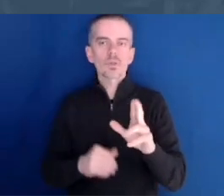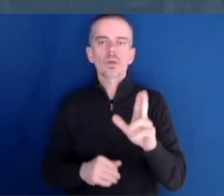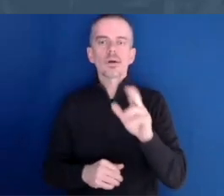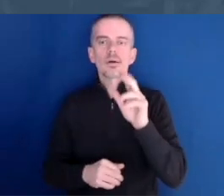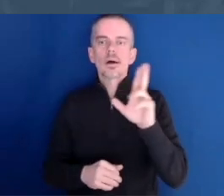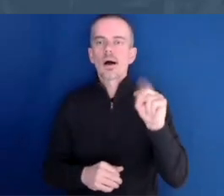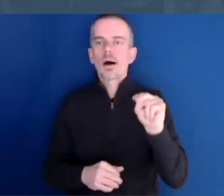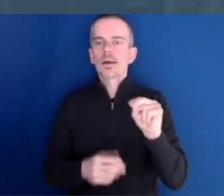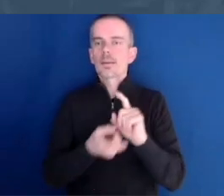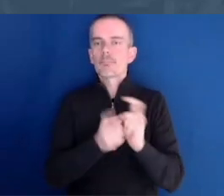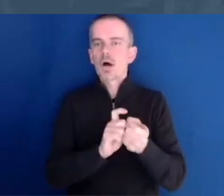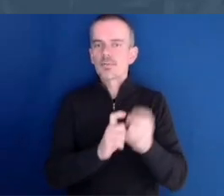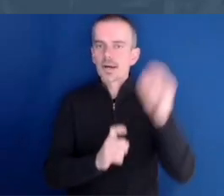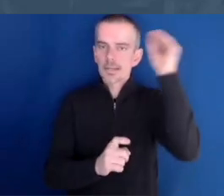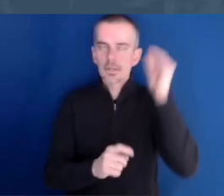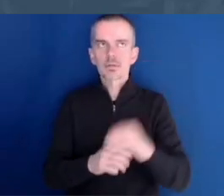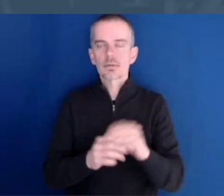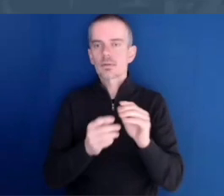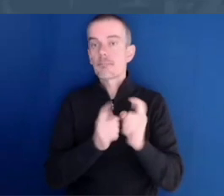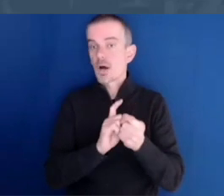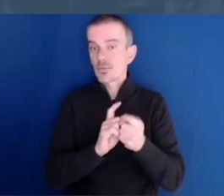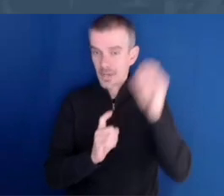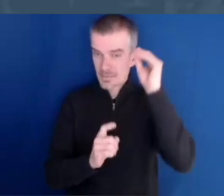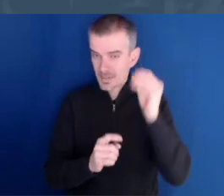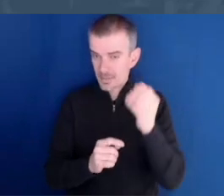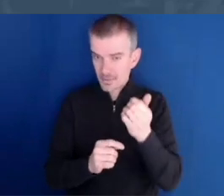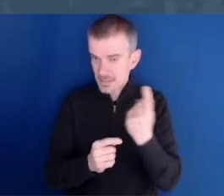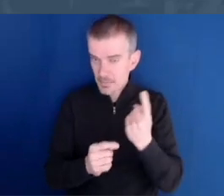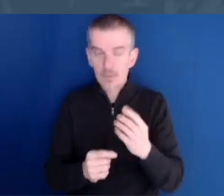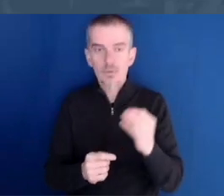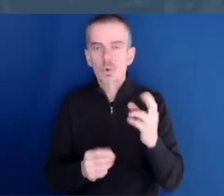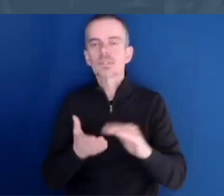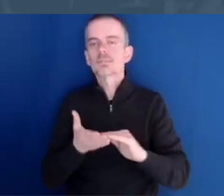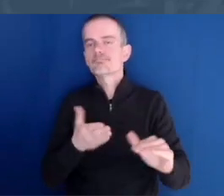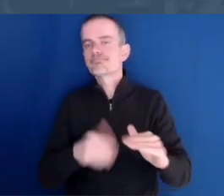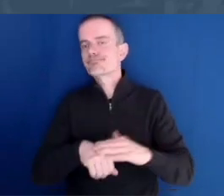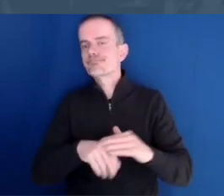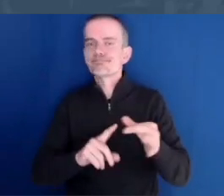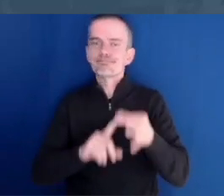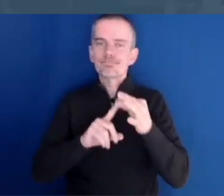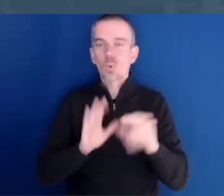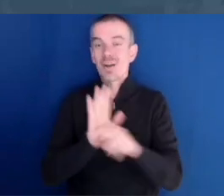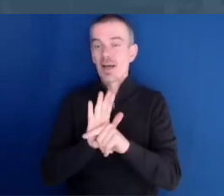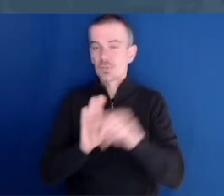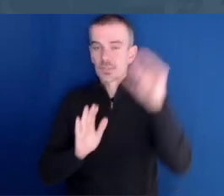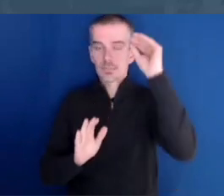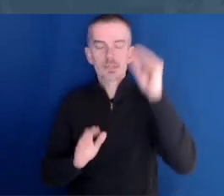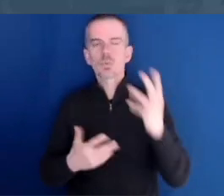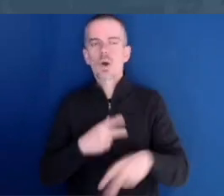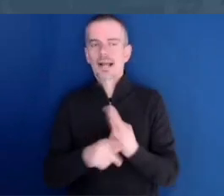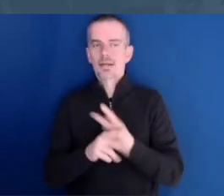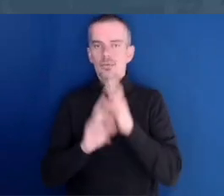opinion? Was the opinion modified in any way? Or was there a disclaimer or maybe an adverse opinion, right? So the type of report that they